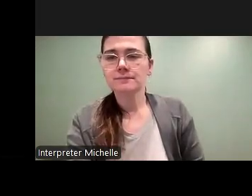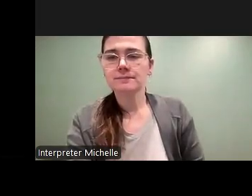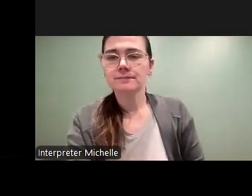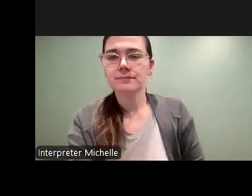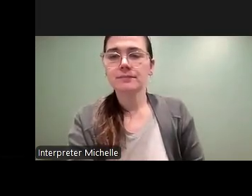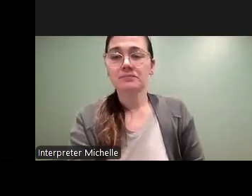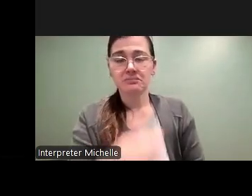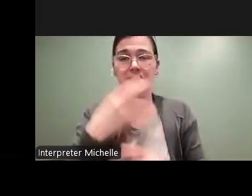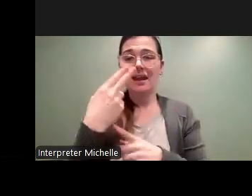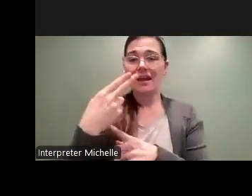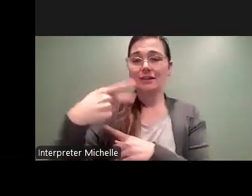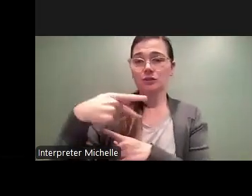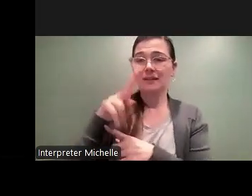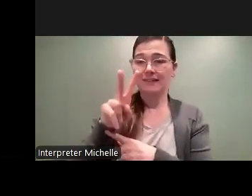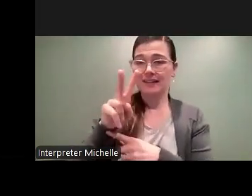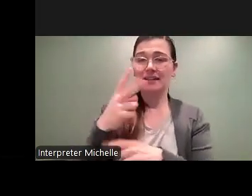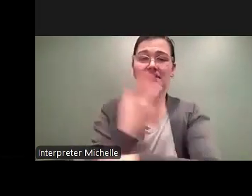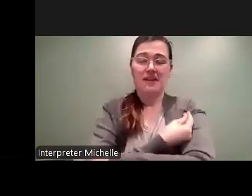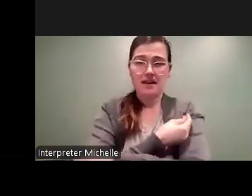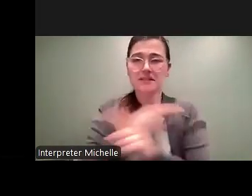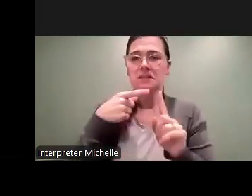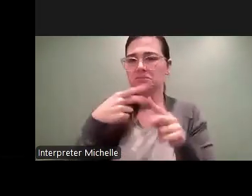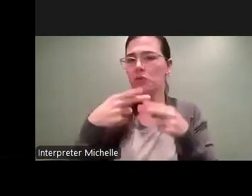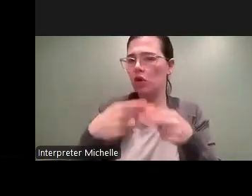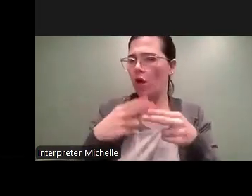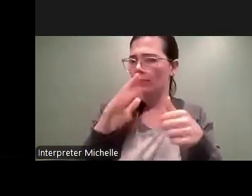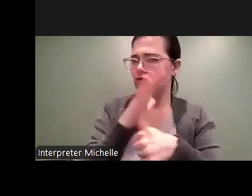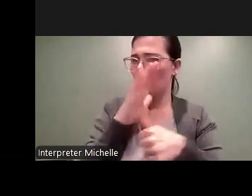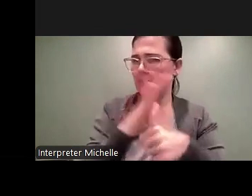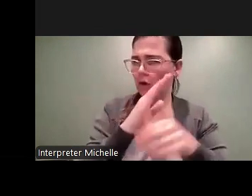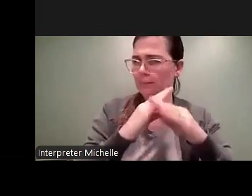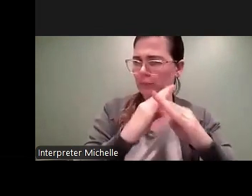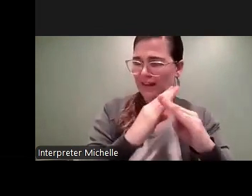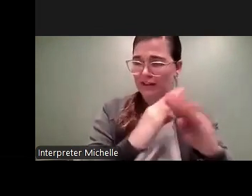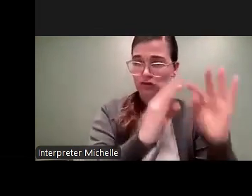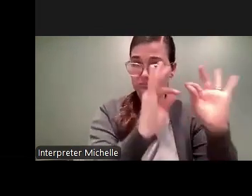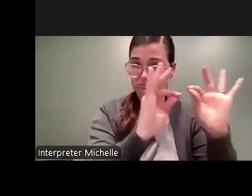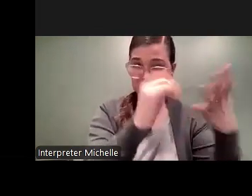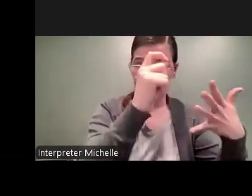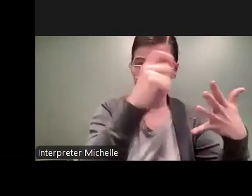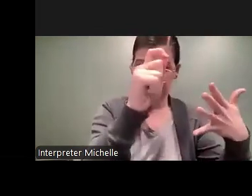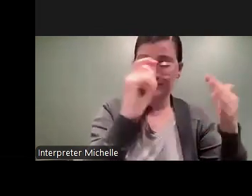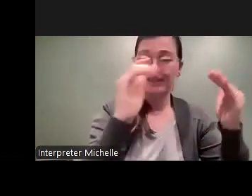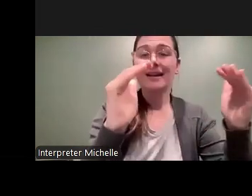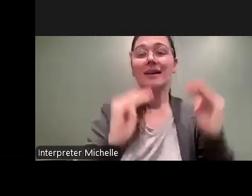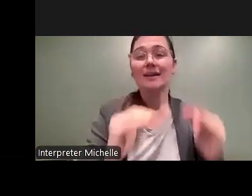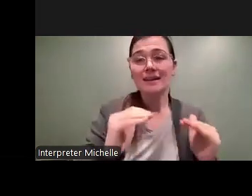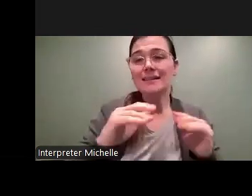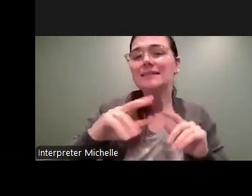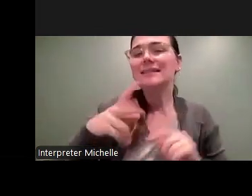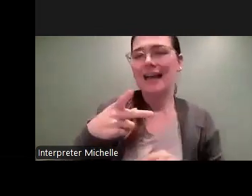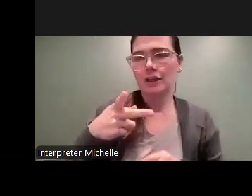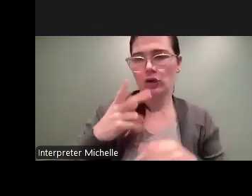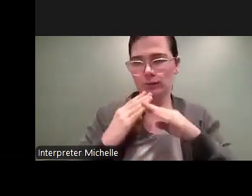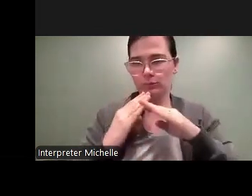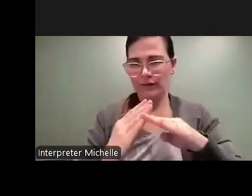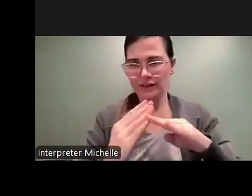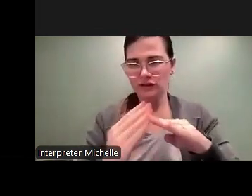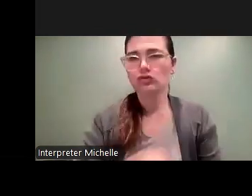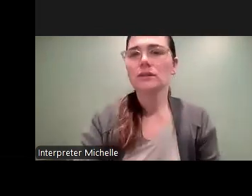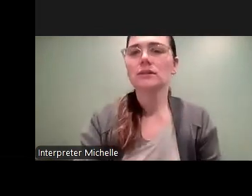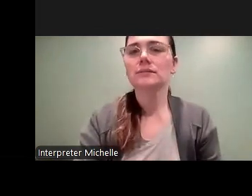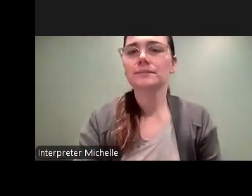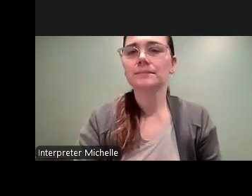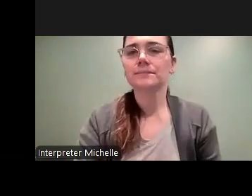prevention for cervical cancer, we then move on to our next prevention strategy or secondary prevention, which is really screening for